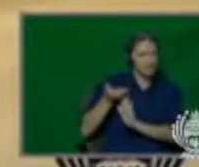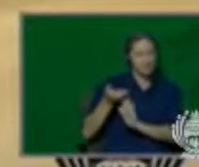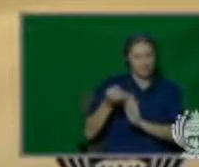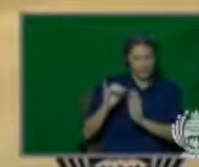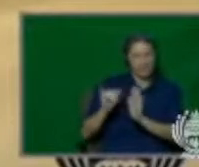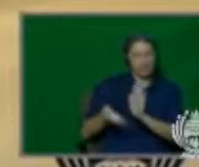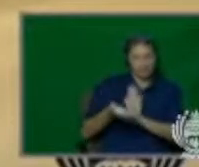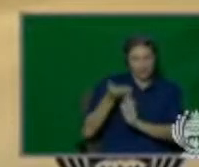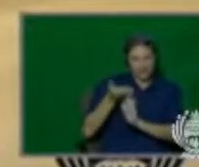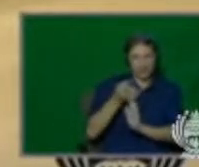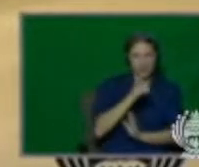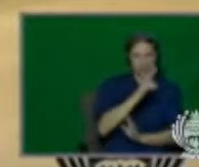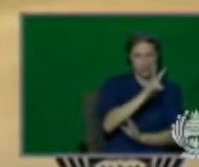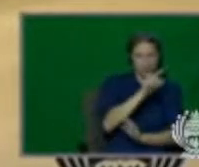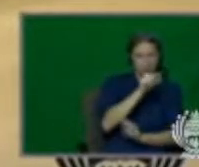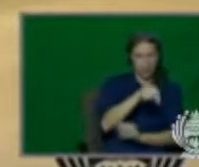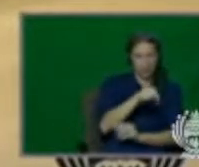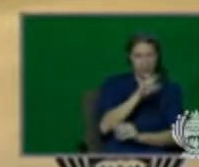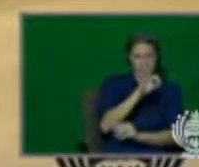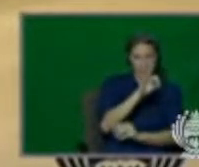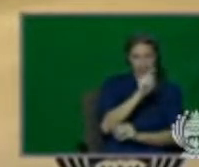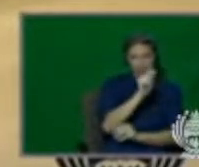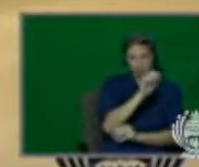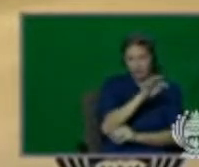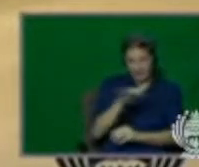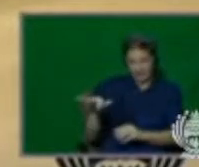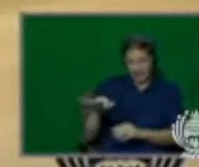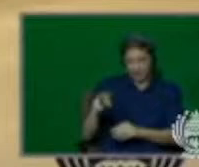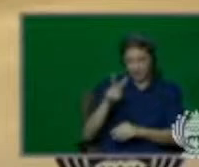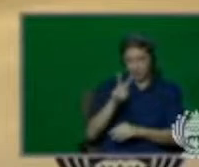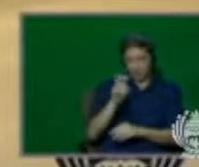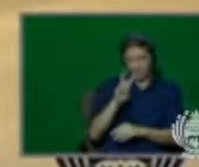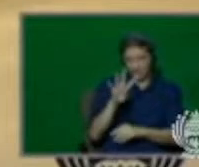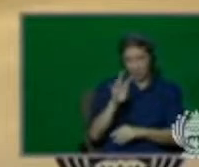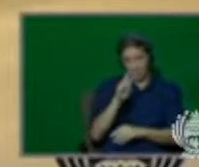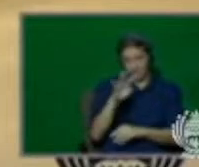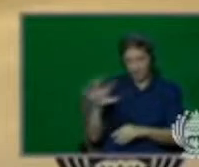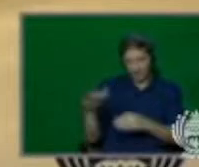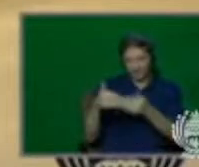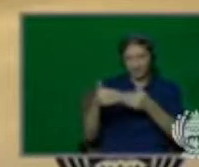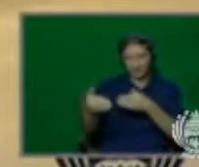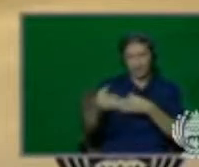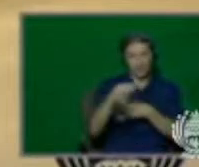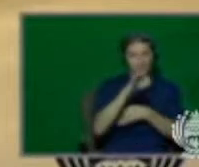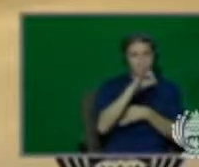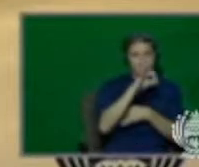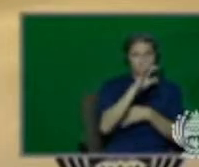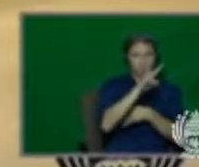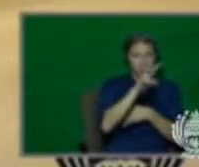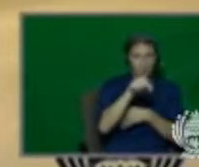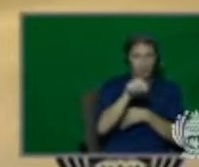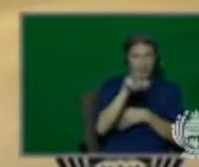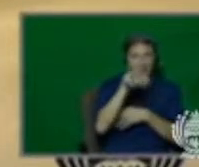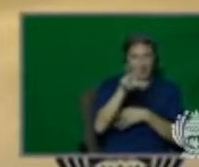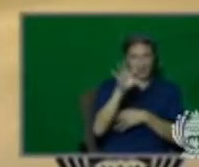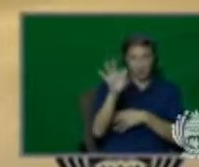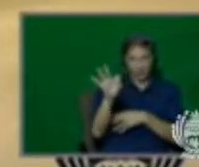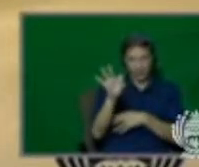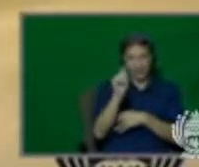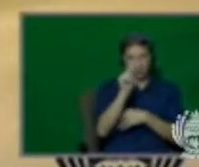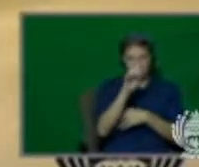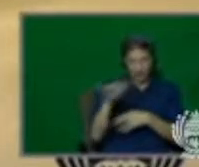from 2.4 trillion in 24-25 to 2.83 trillion in